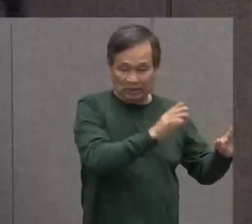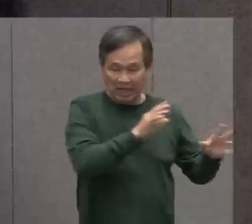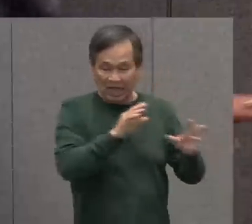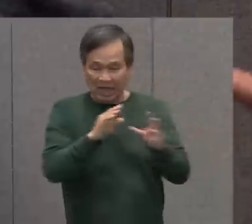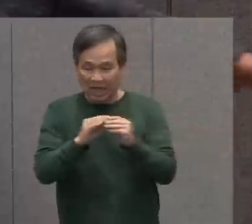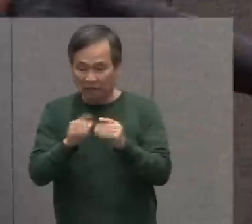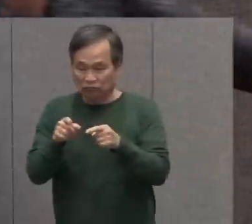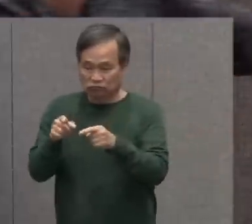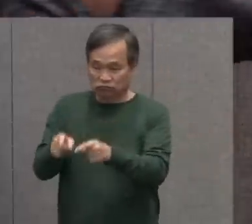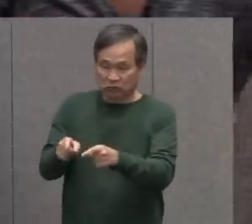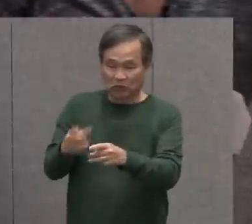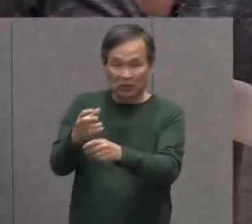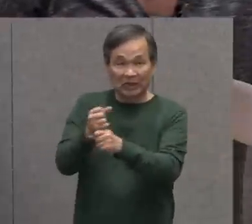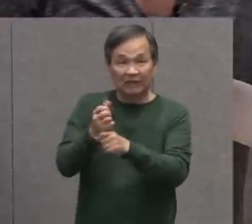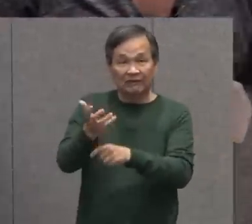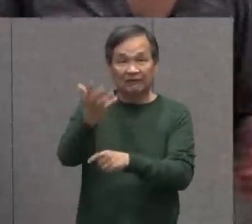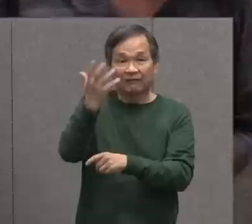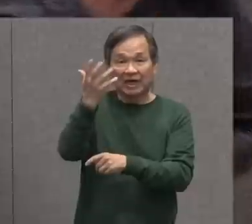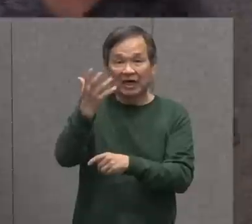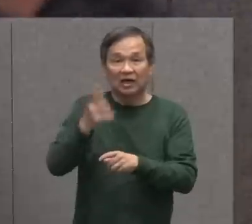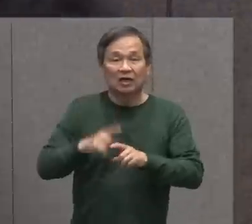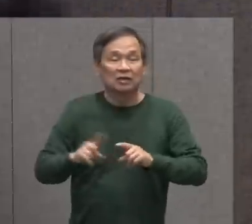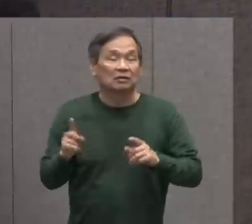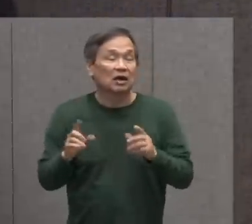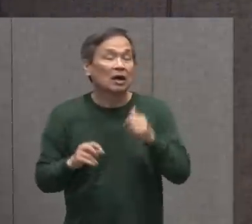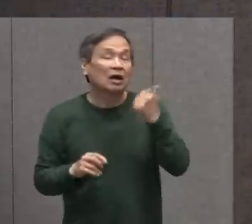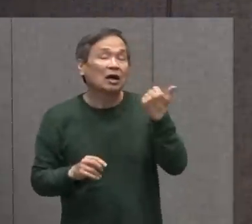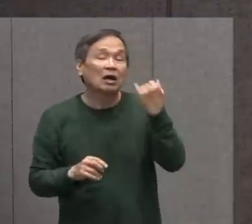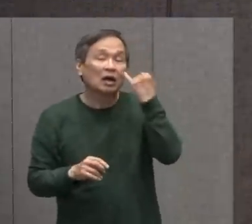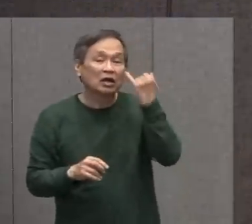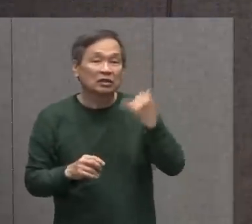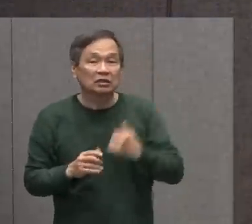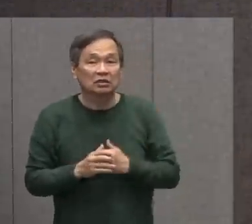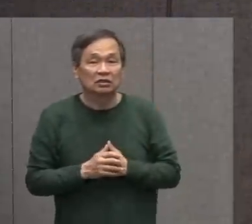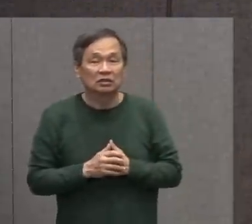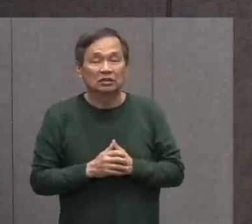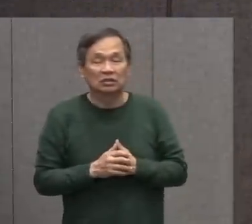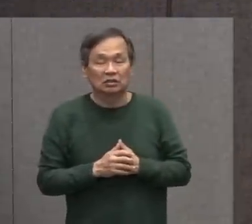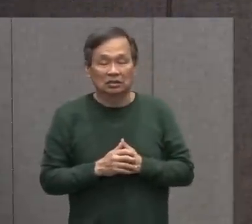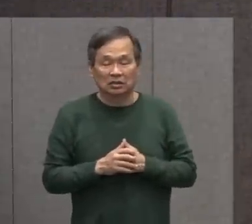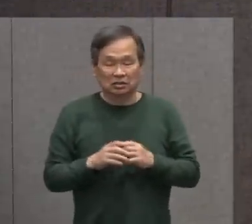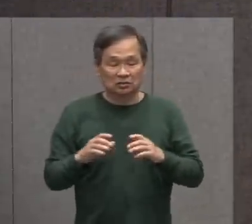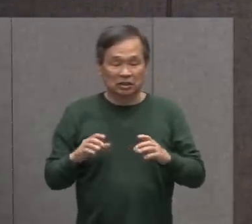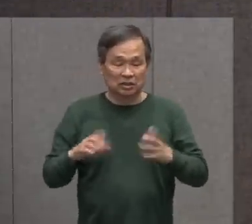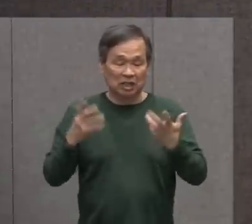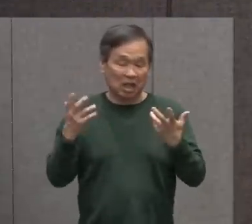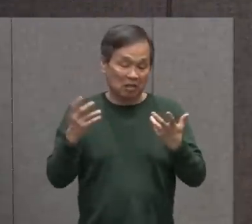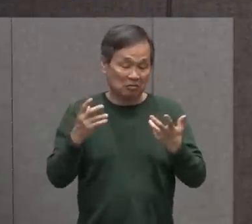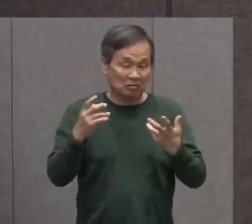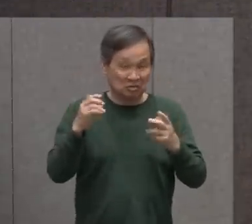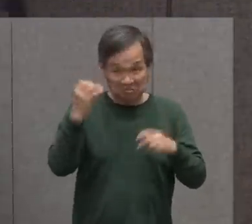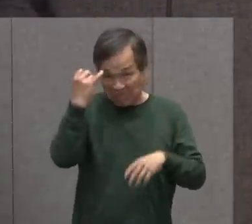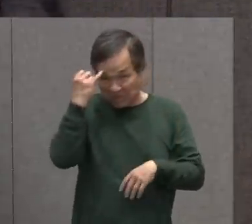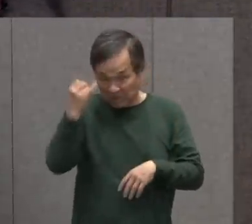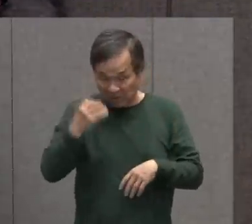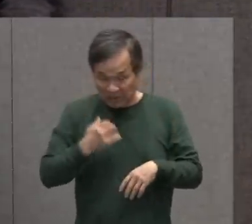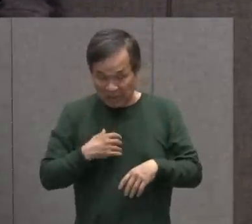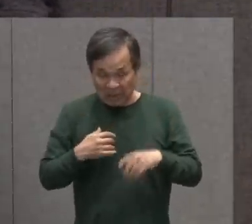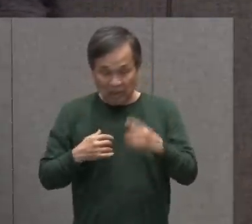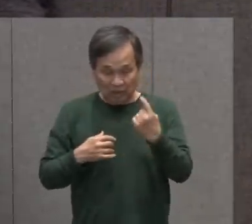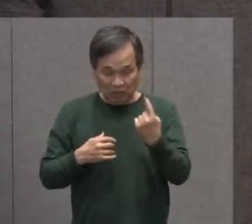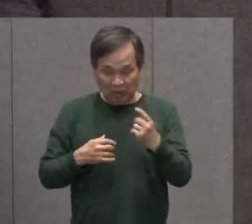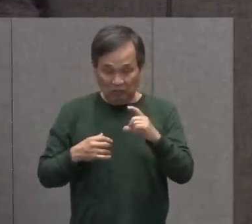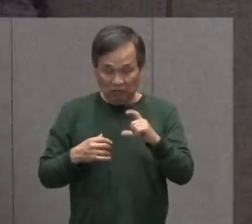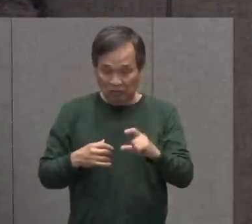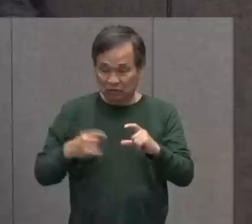What if we wanted to take our 2 1/3 and complete it to make 3 and then work from there? What would we add